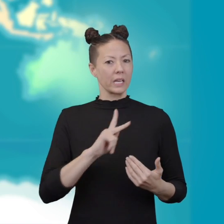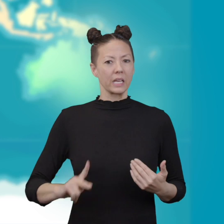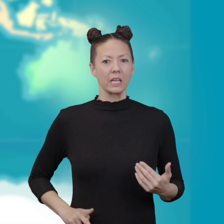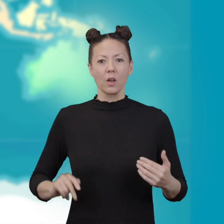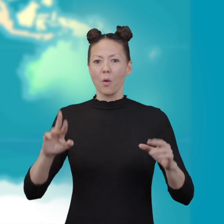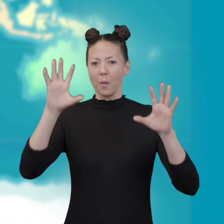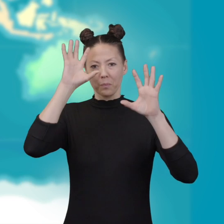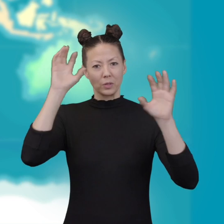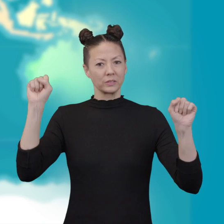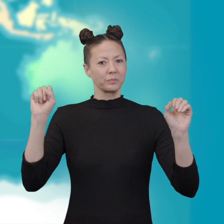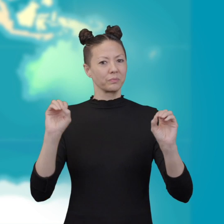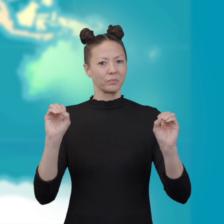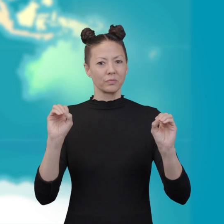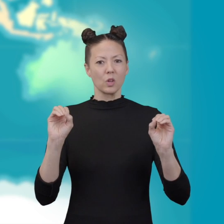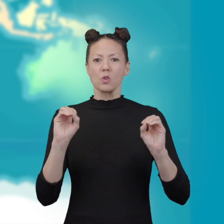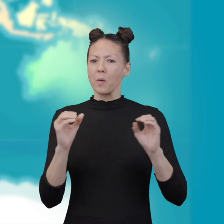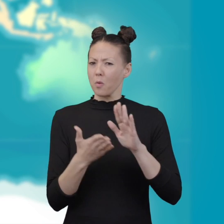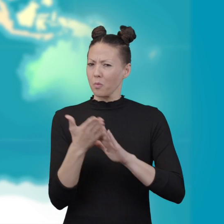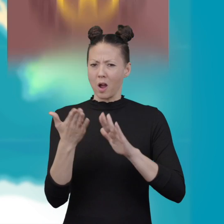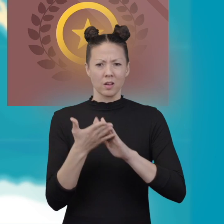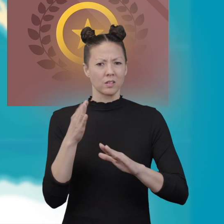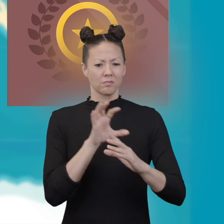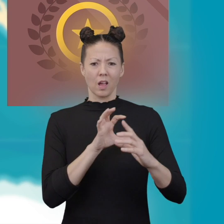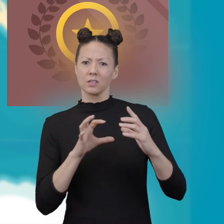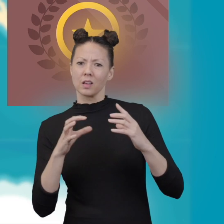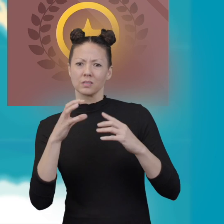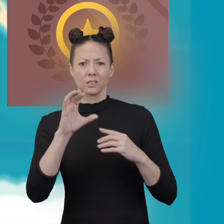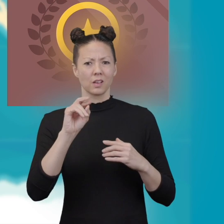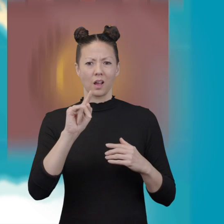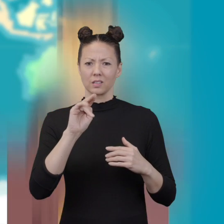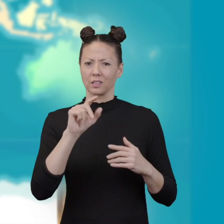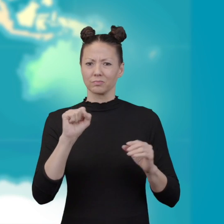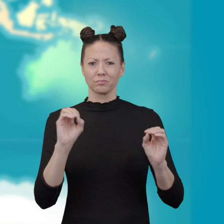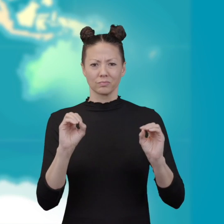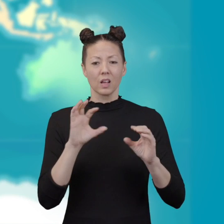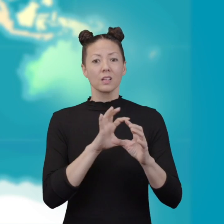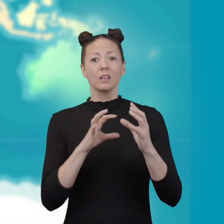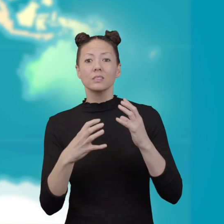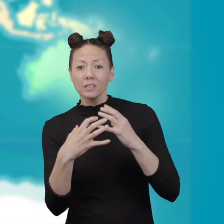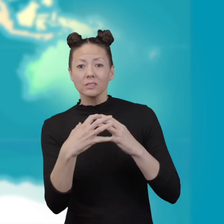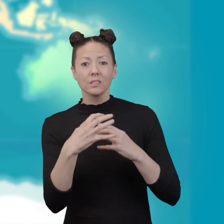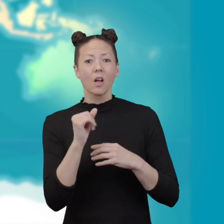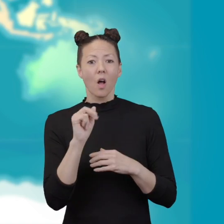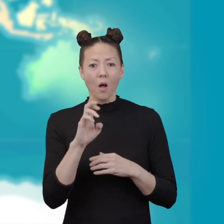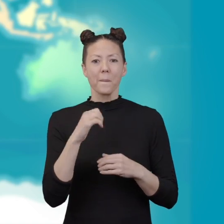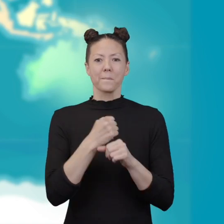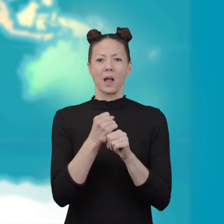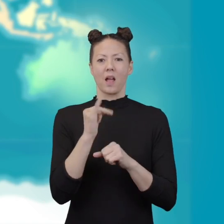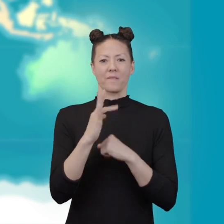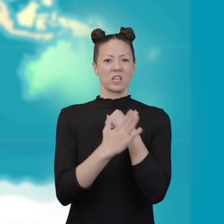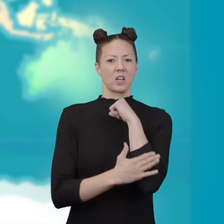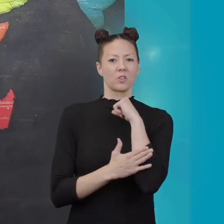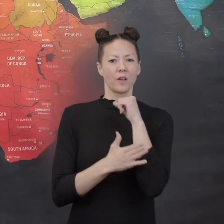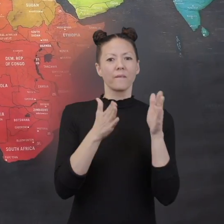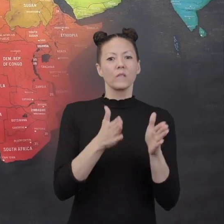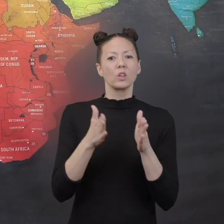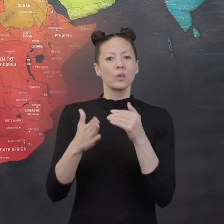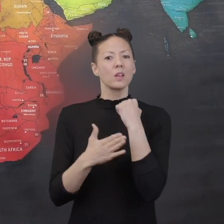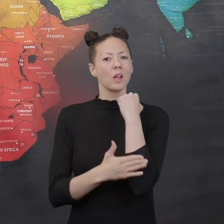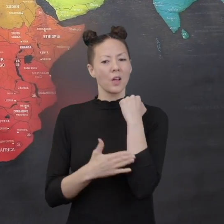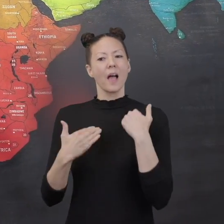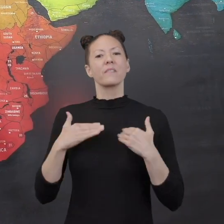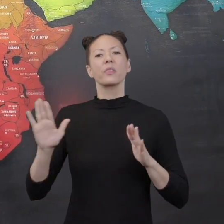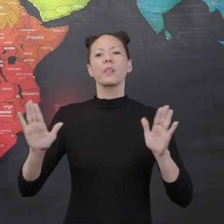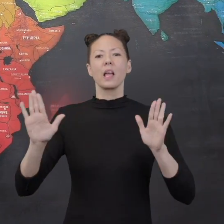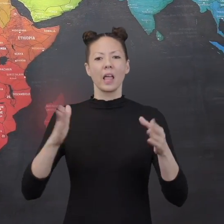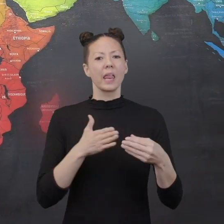does not have a mayor, or a king, or a president. In fact, nobody runs continents. Continents are made